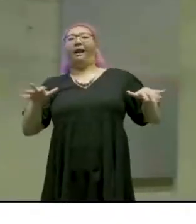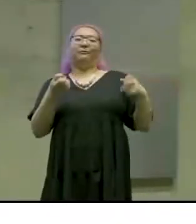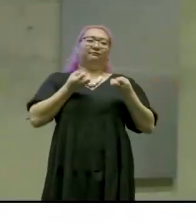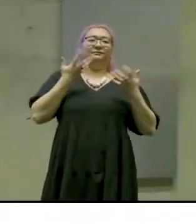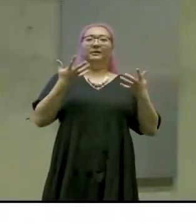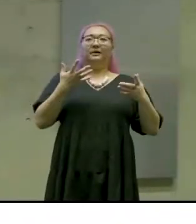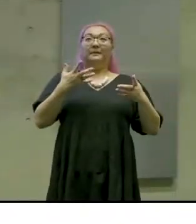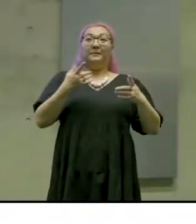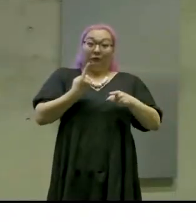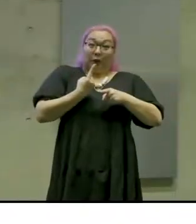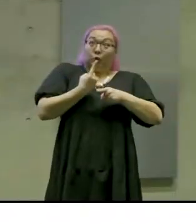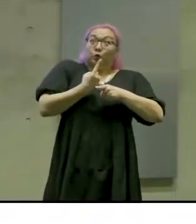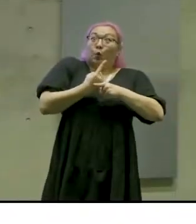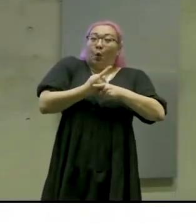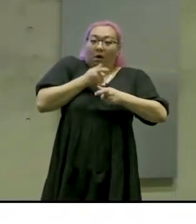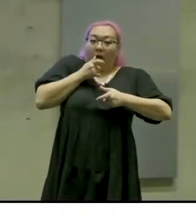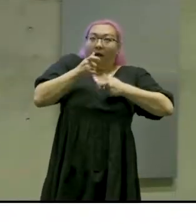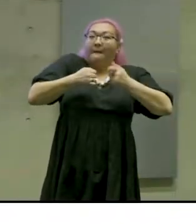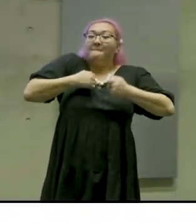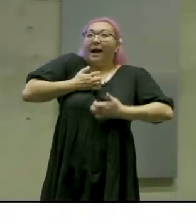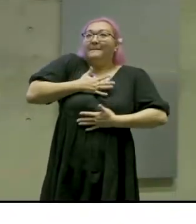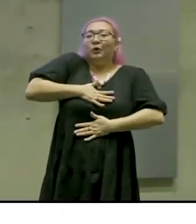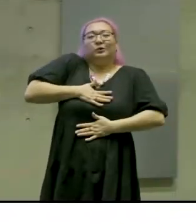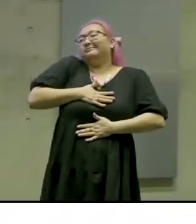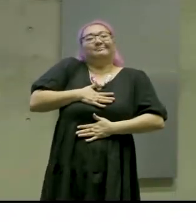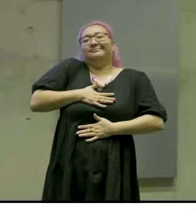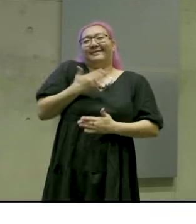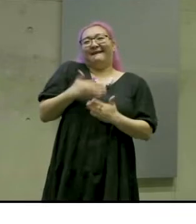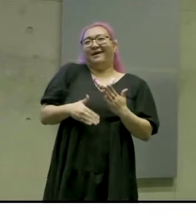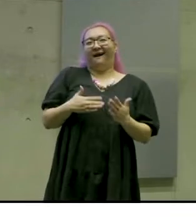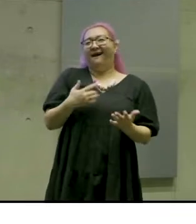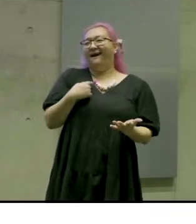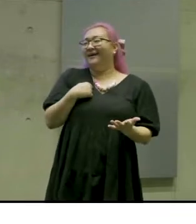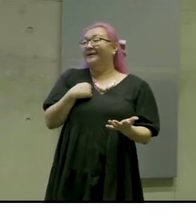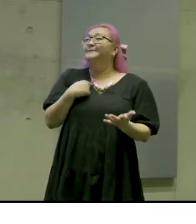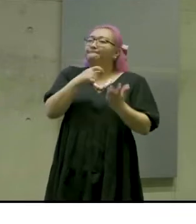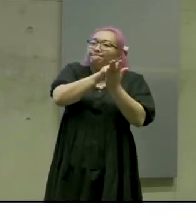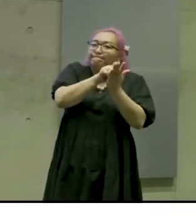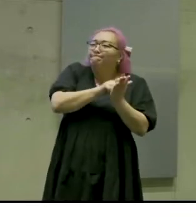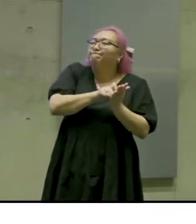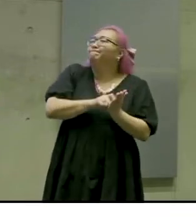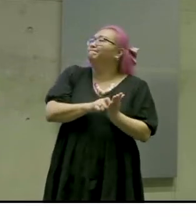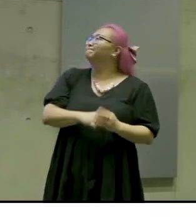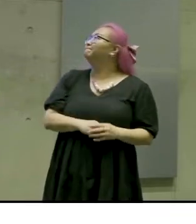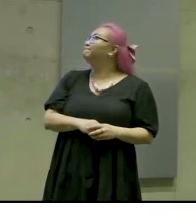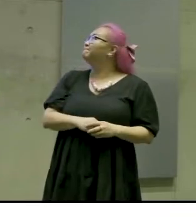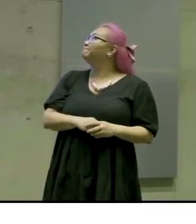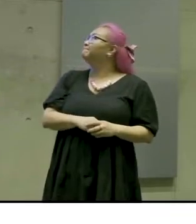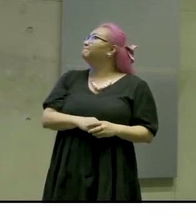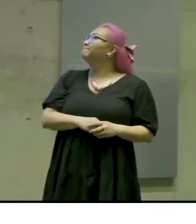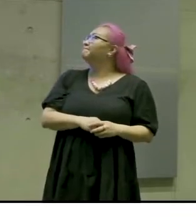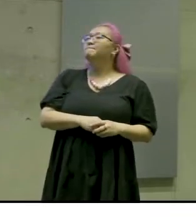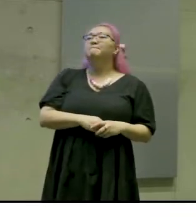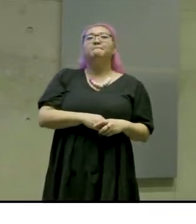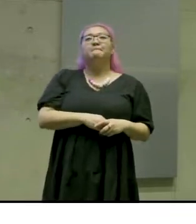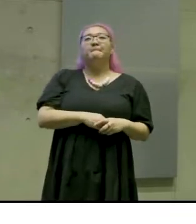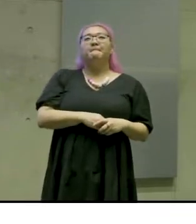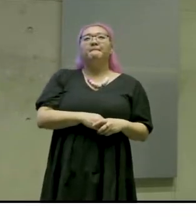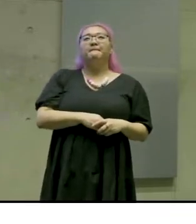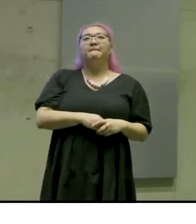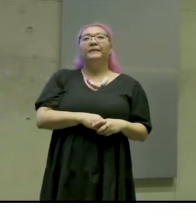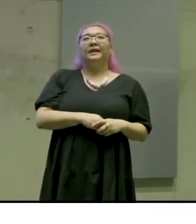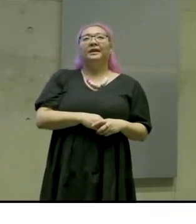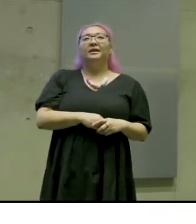of journaling, it was hard for me to start because I always had this inner critic that was asking questions, am I being